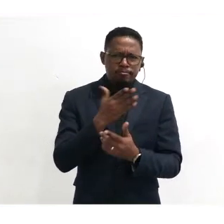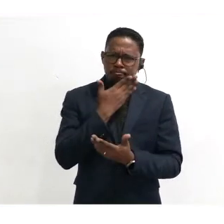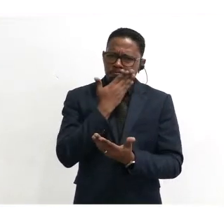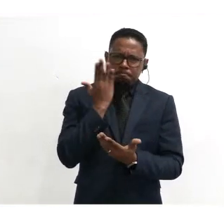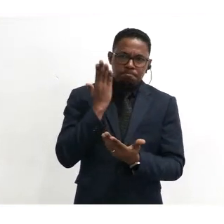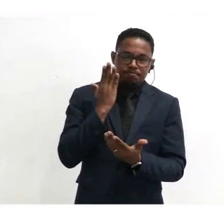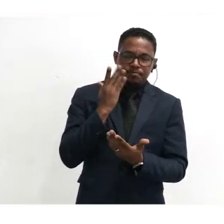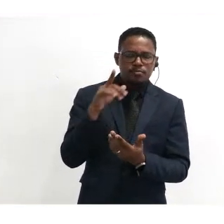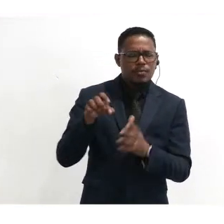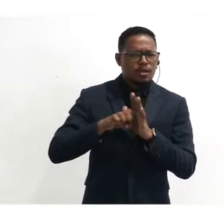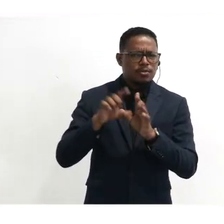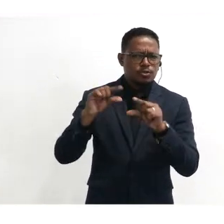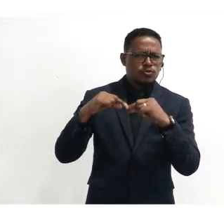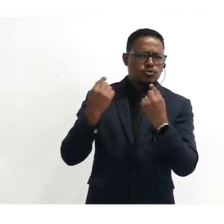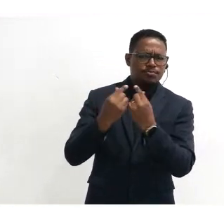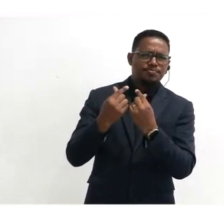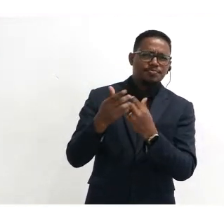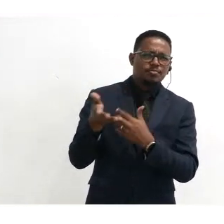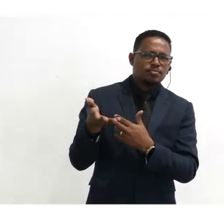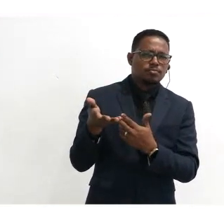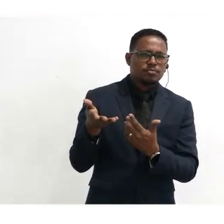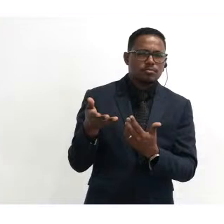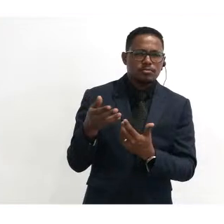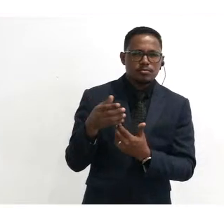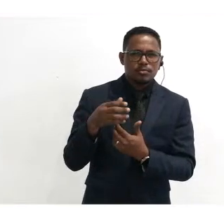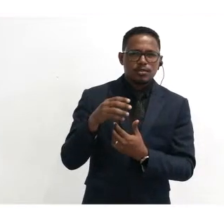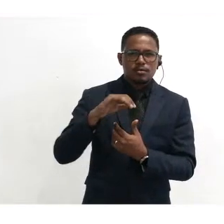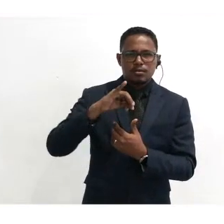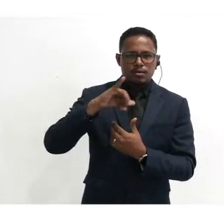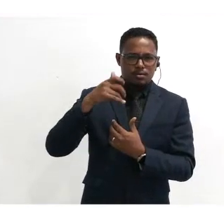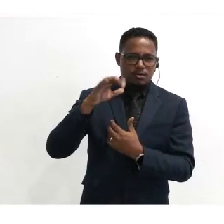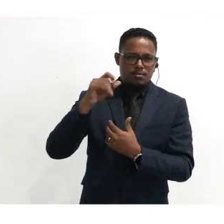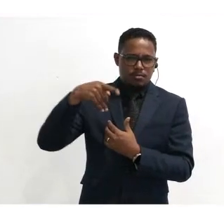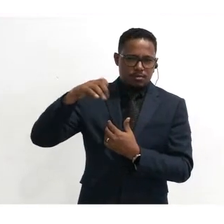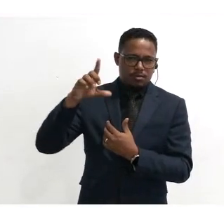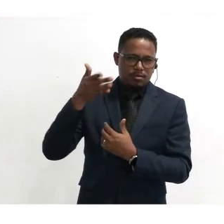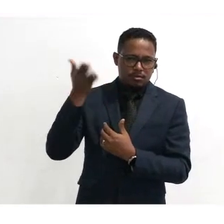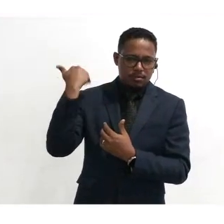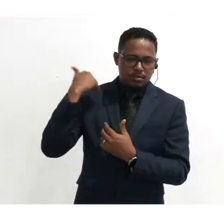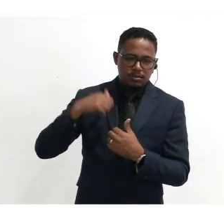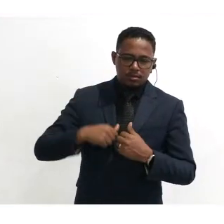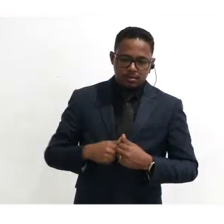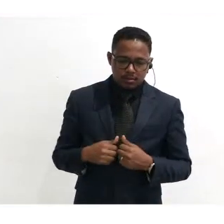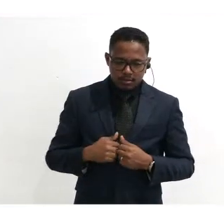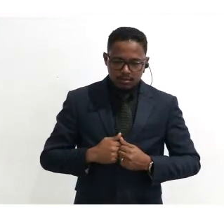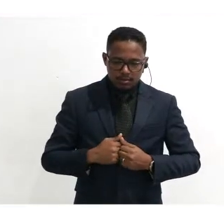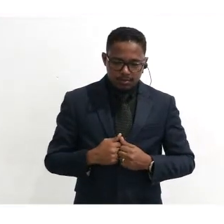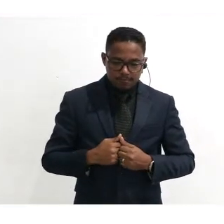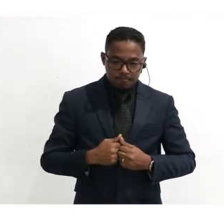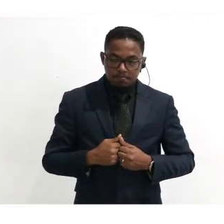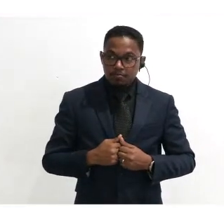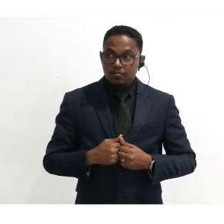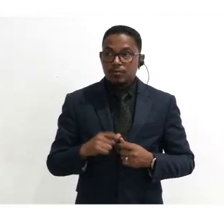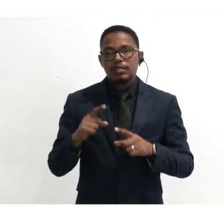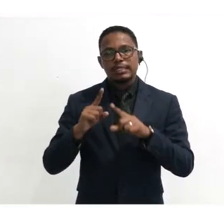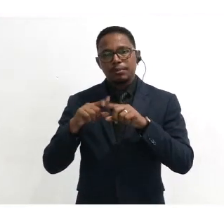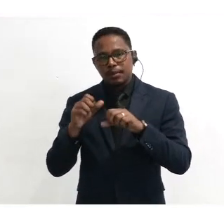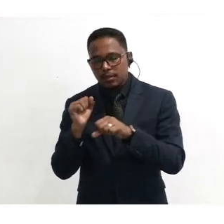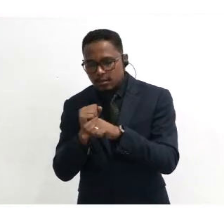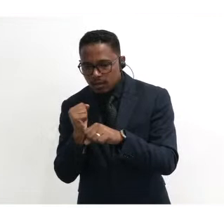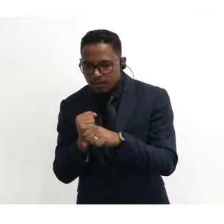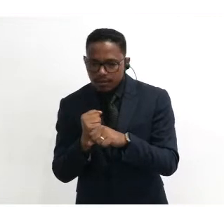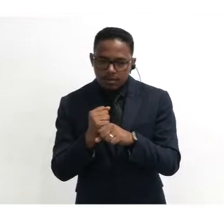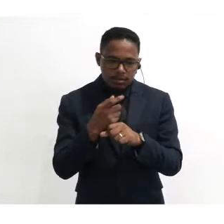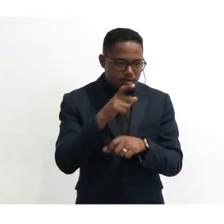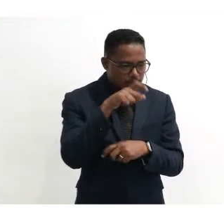at Amcor, it was kind of dependent on the function that you were needed to perform. So